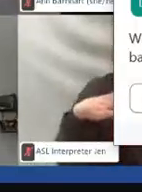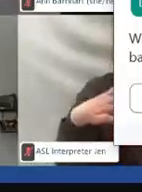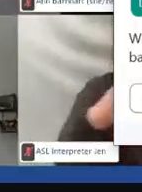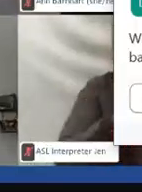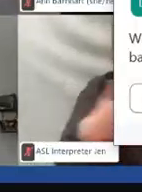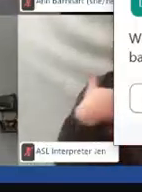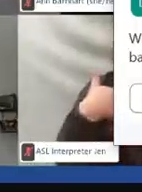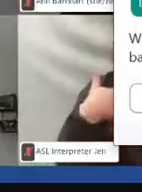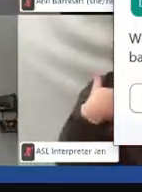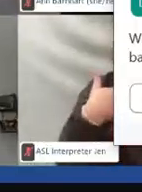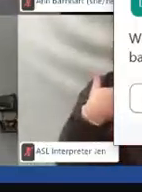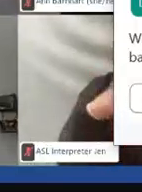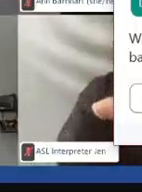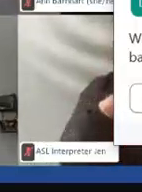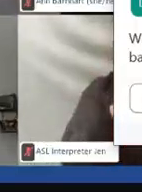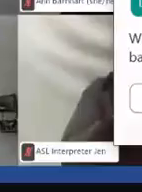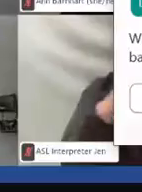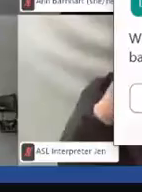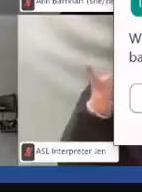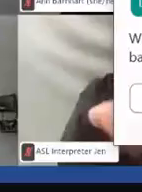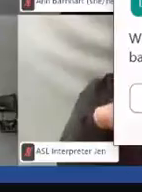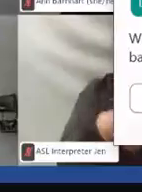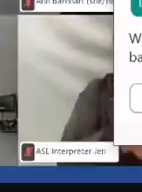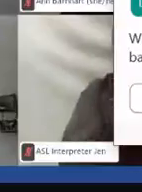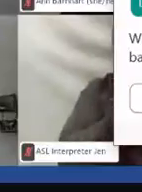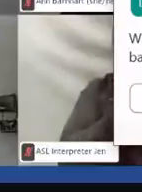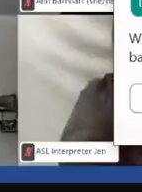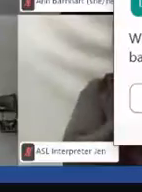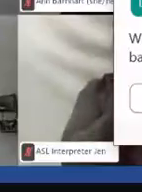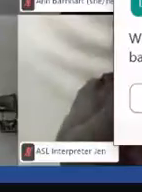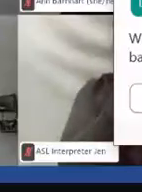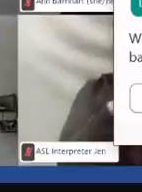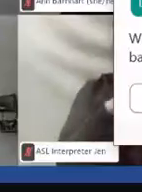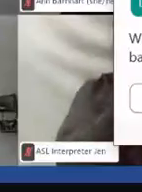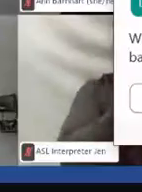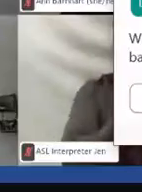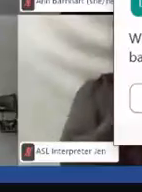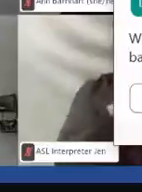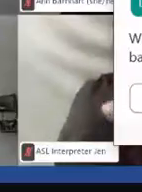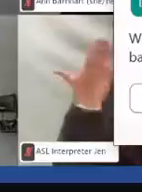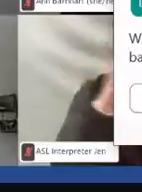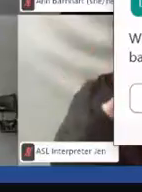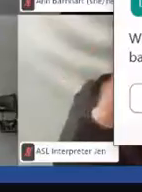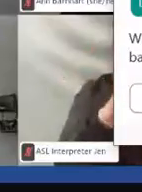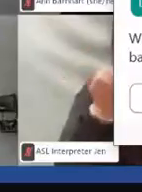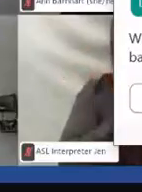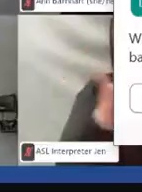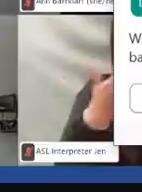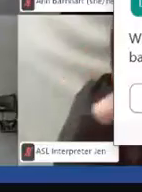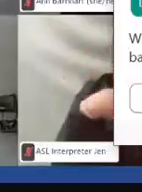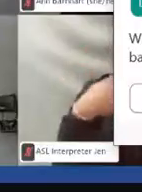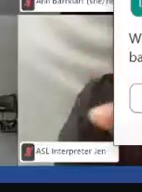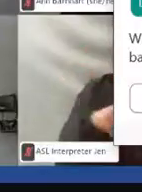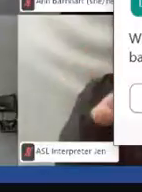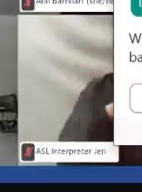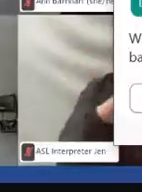we do have on contract. He had a chance to review this and make sure that it does comply with open door and all of that. So we are allowed to